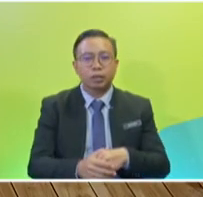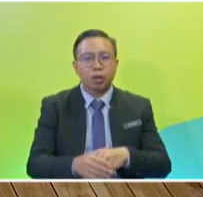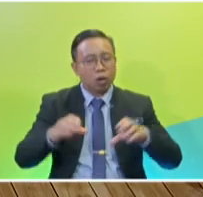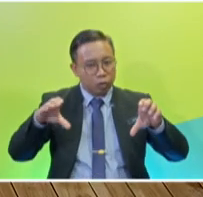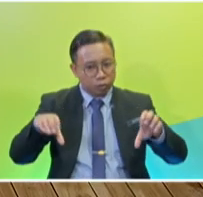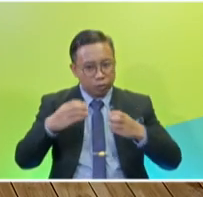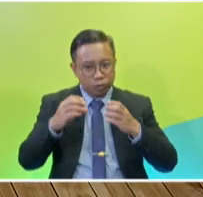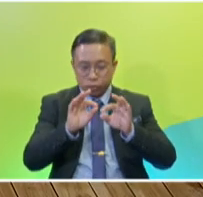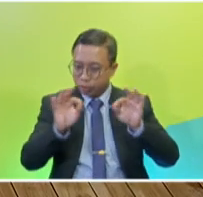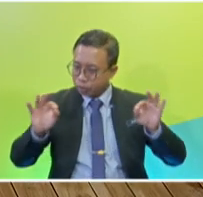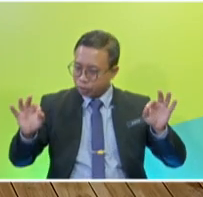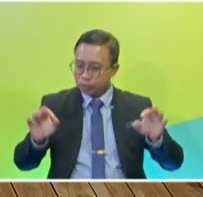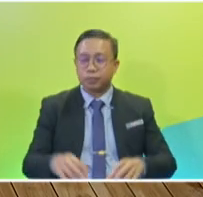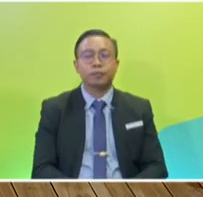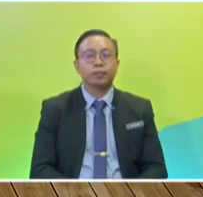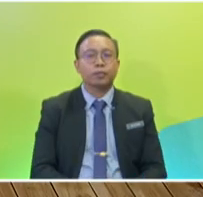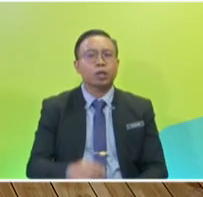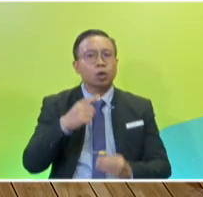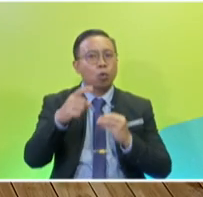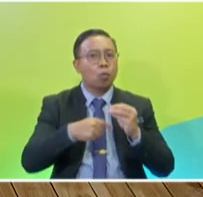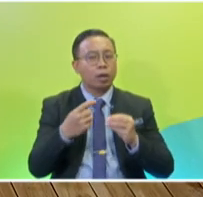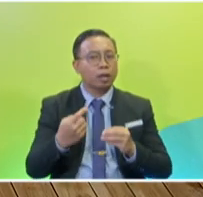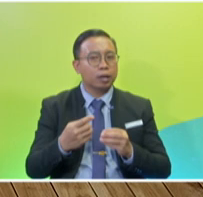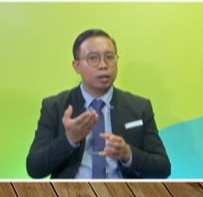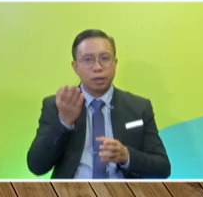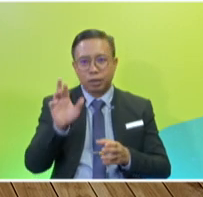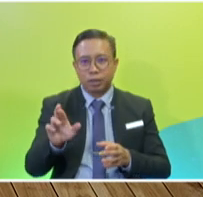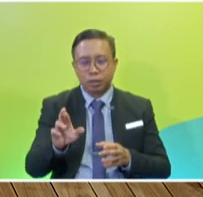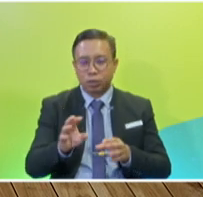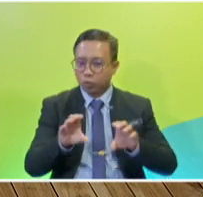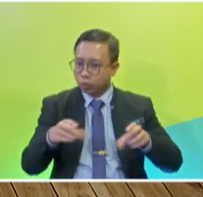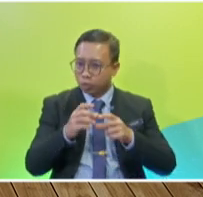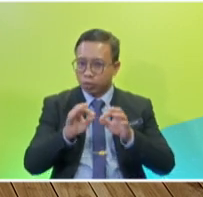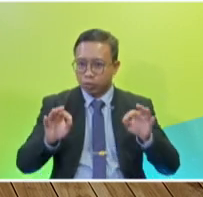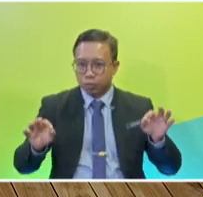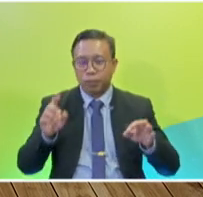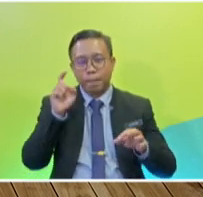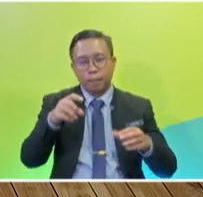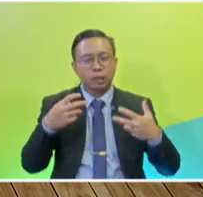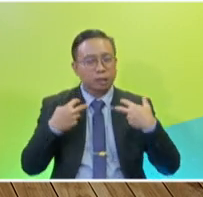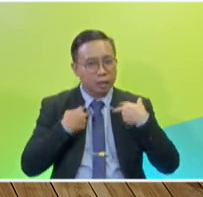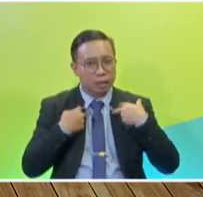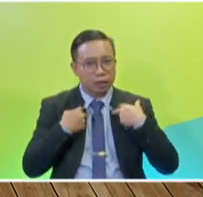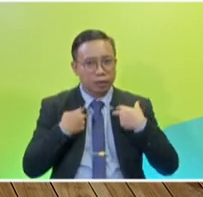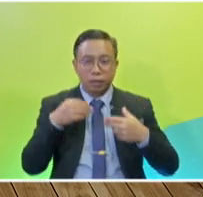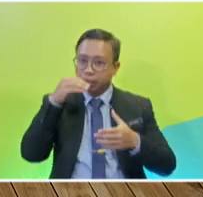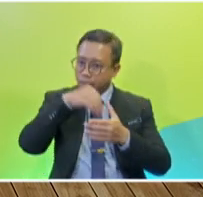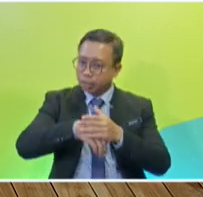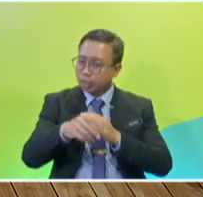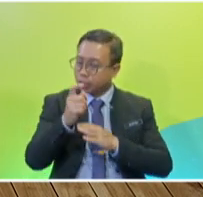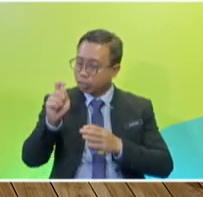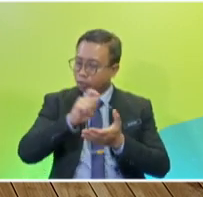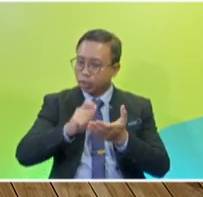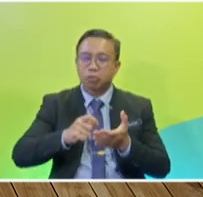the sentences. Now, when they are constructing the sentences, mm-hmm. Shafika, yeah. definitely they must have the spices in their writing. And what are